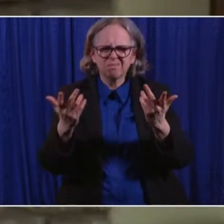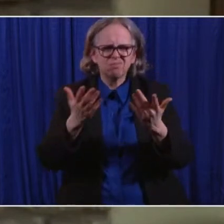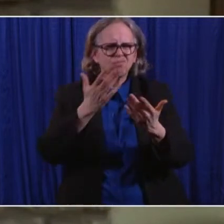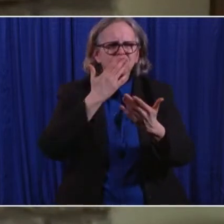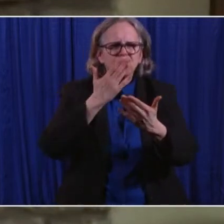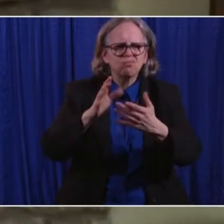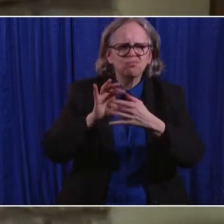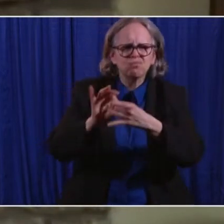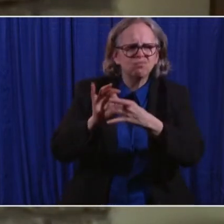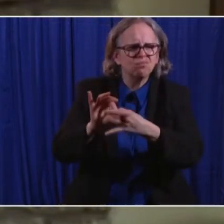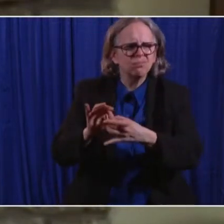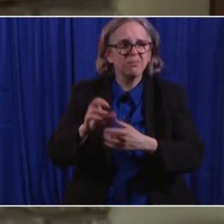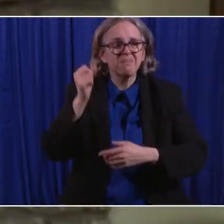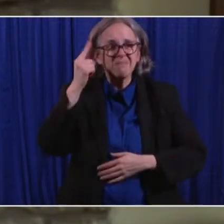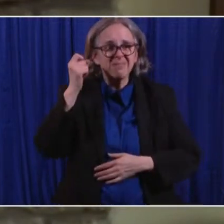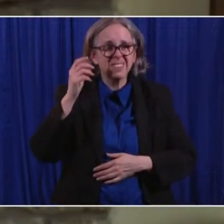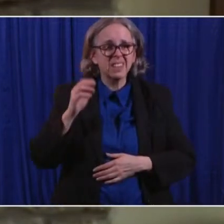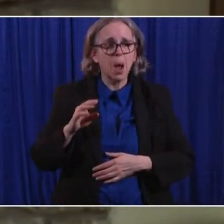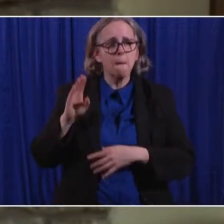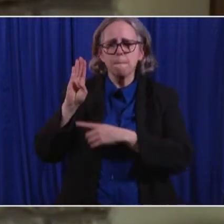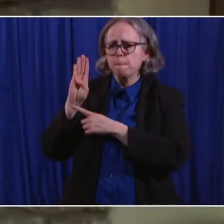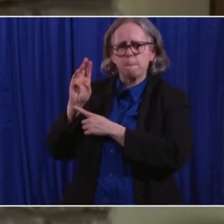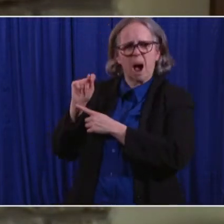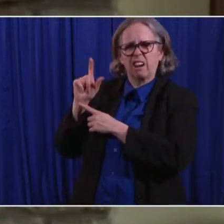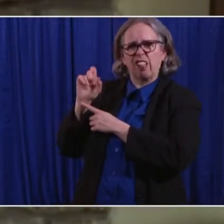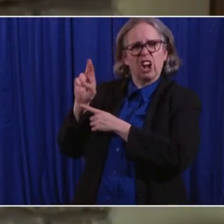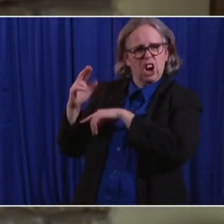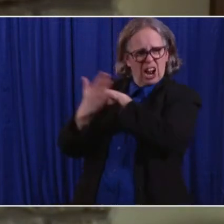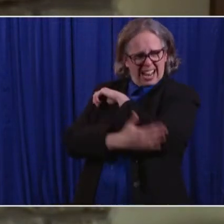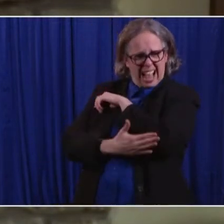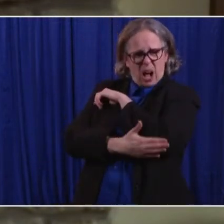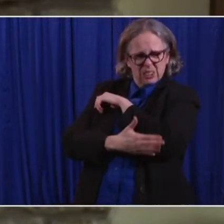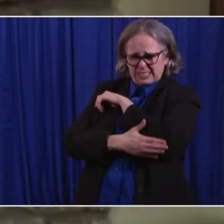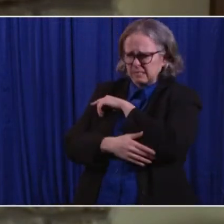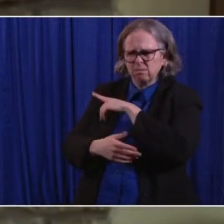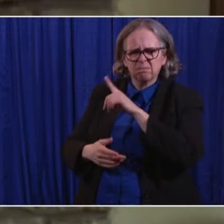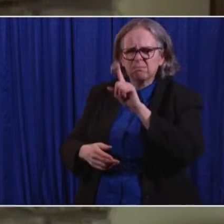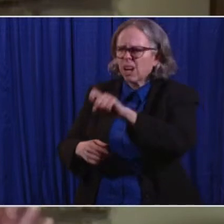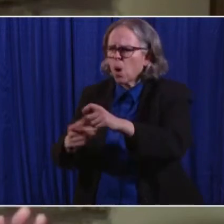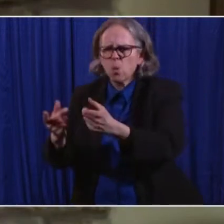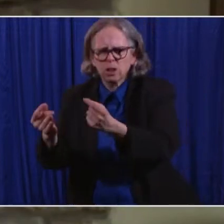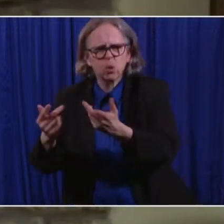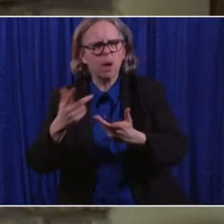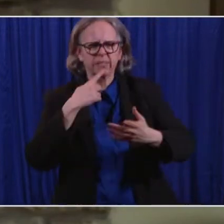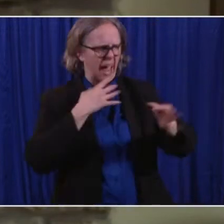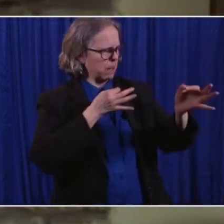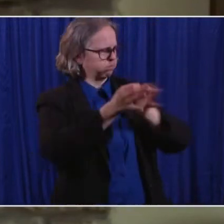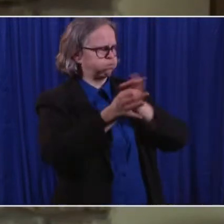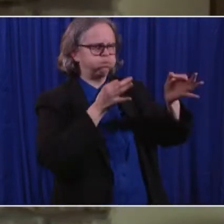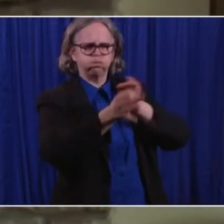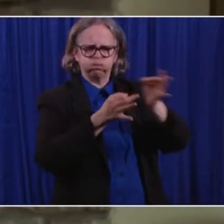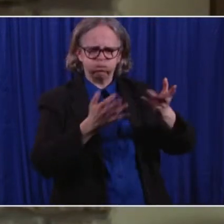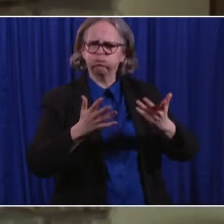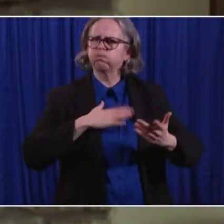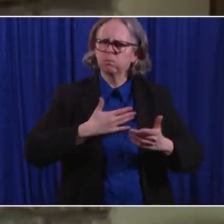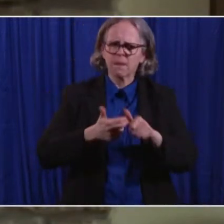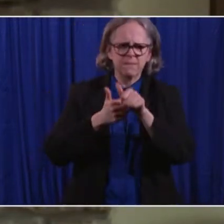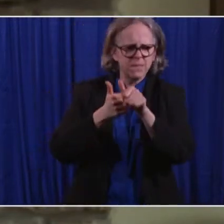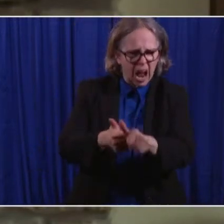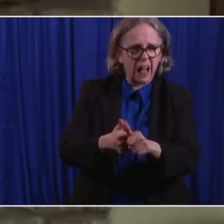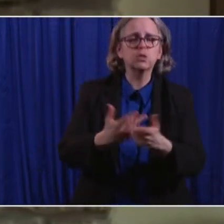Health Department asked them to do and the Miami University asked them to do. They quarantined. They waited the